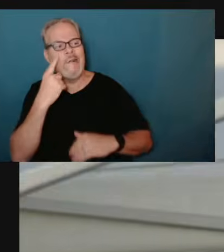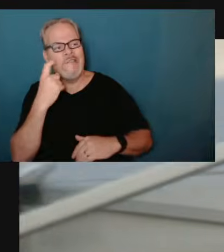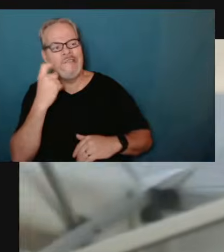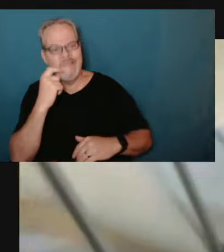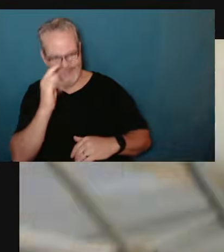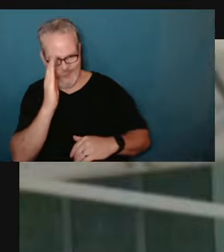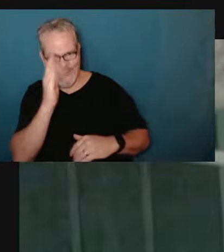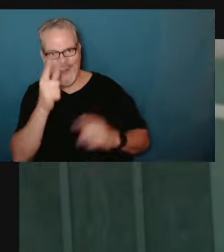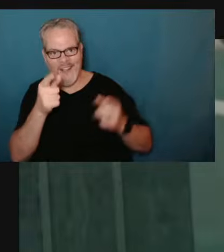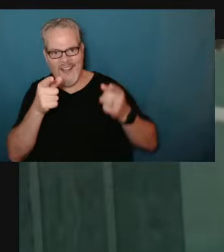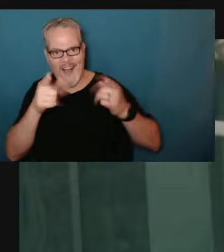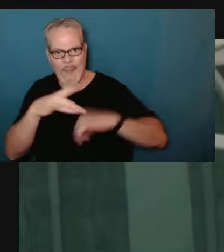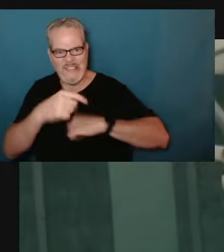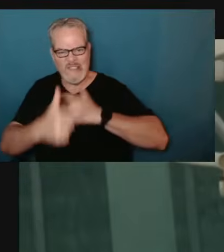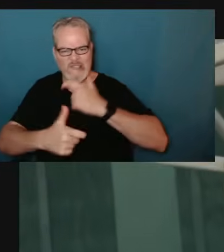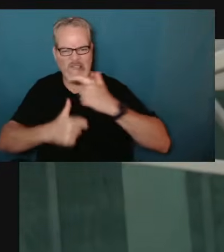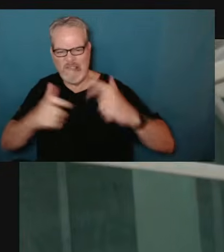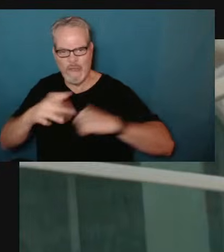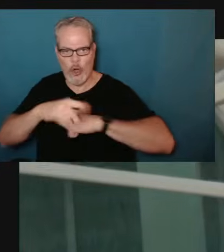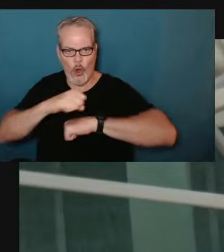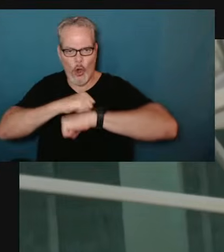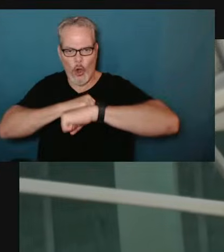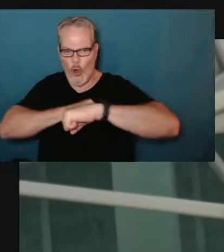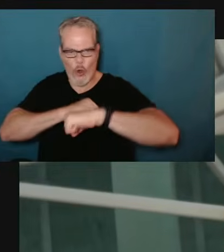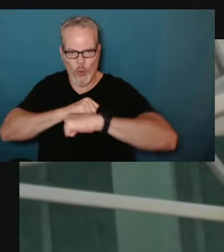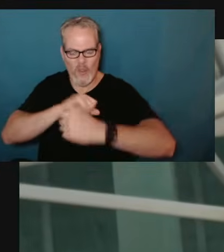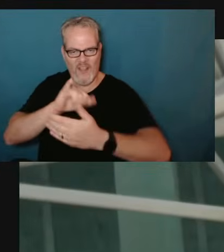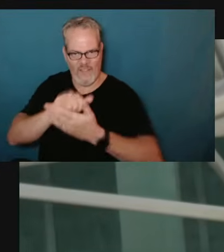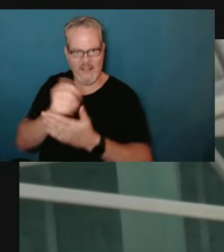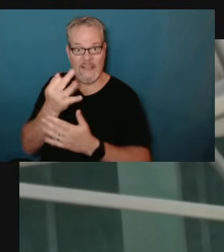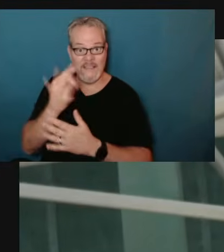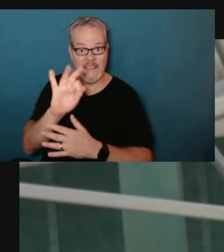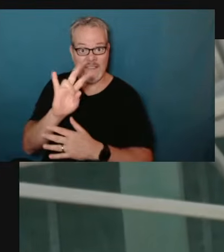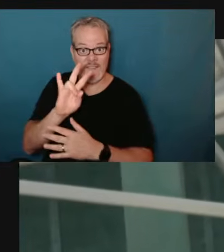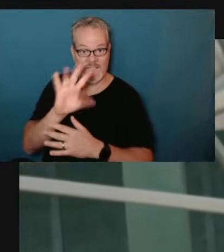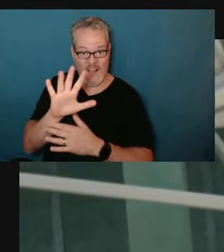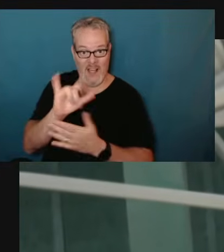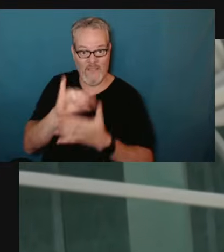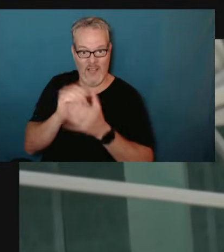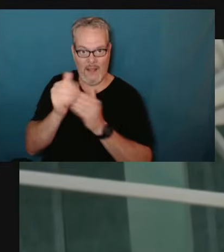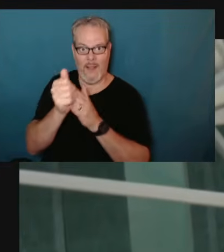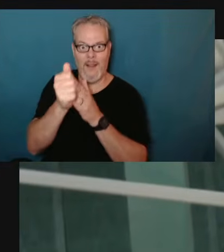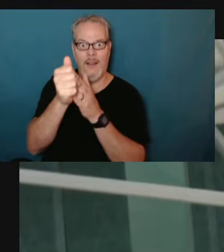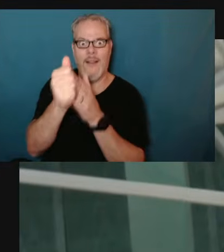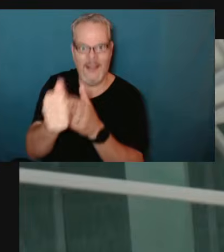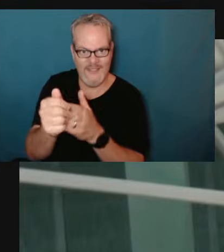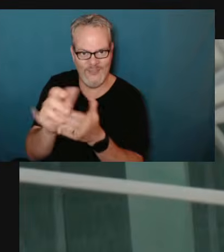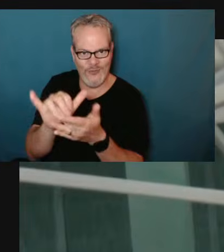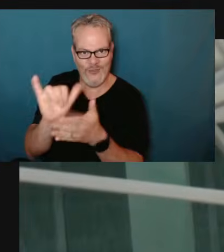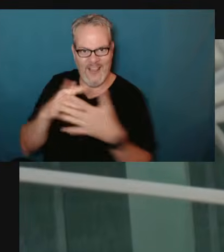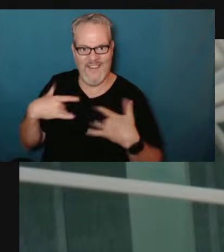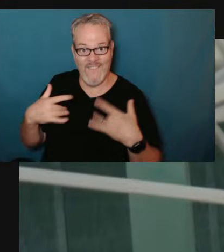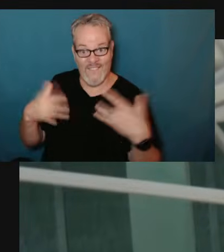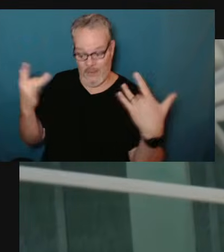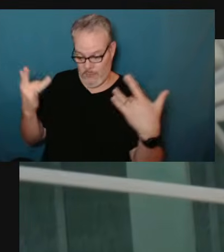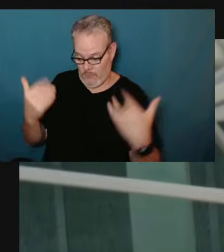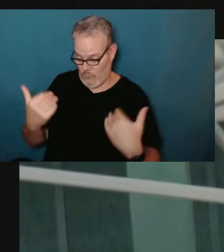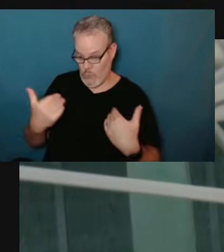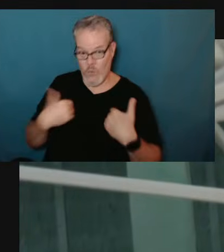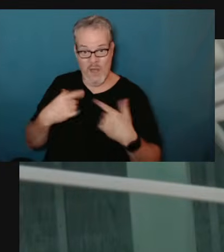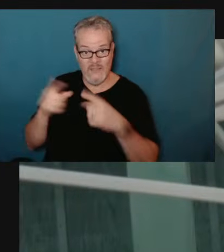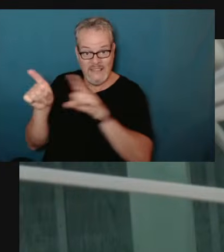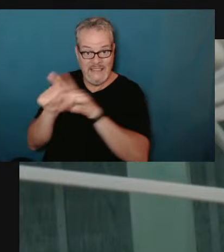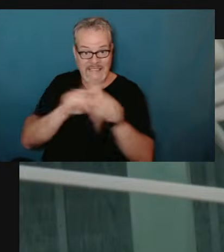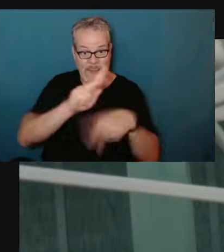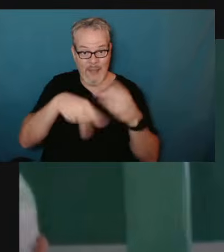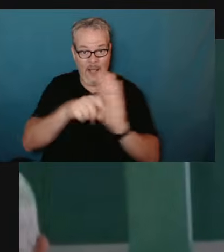flank of Kilauea in 1975 that led to that event, were there any similar signs in